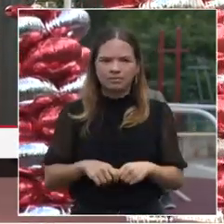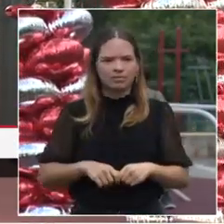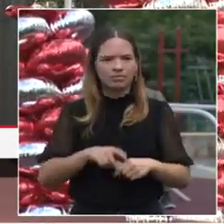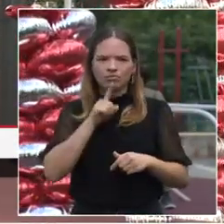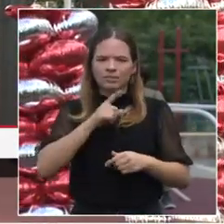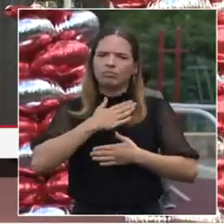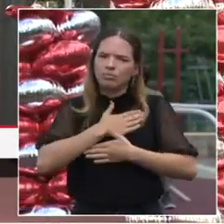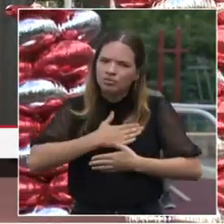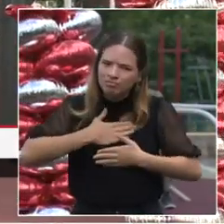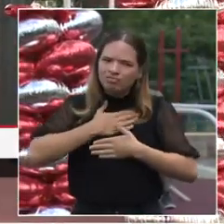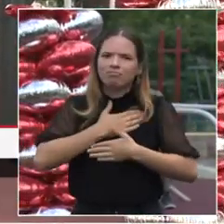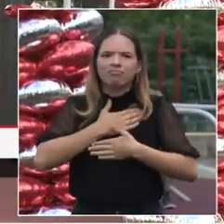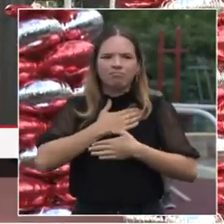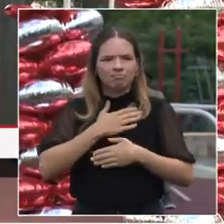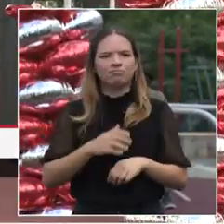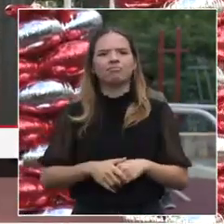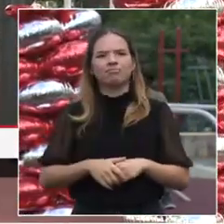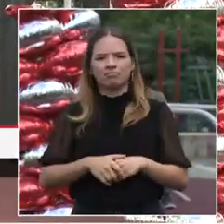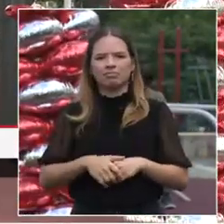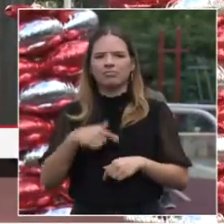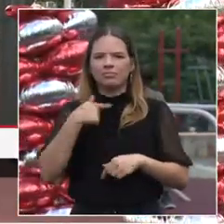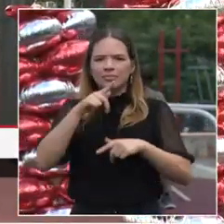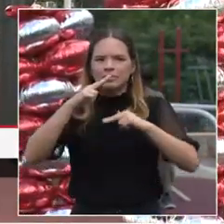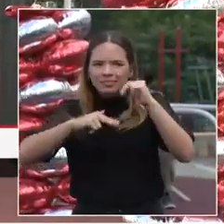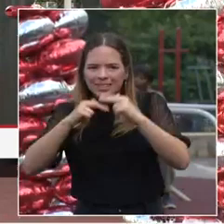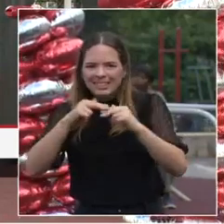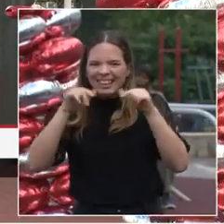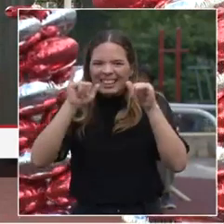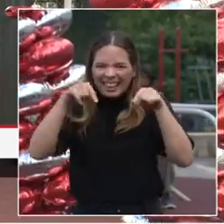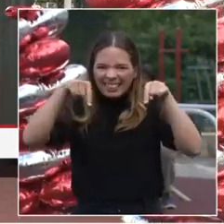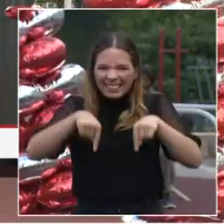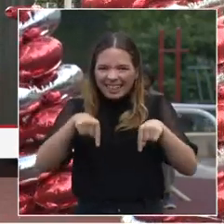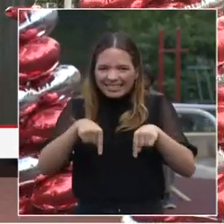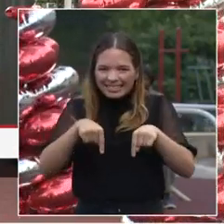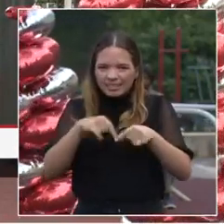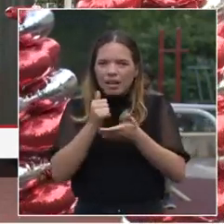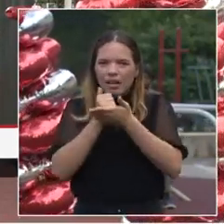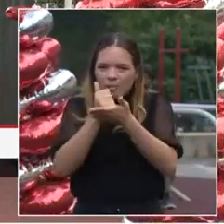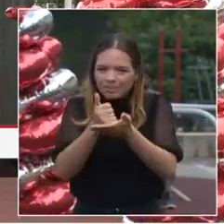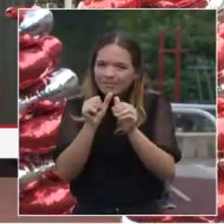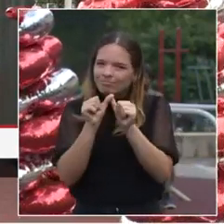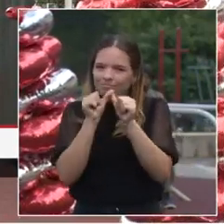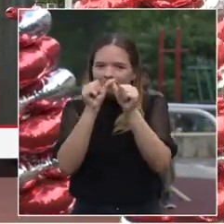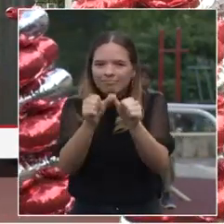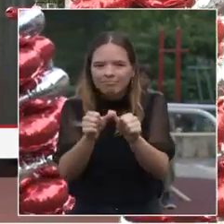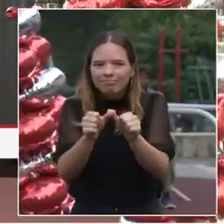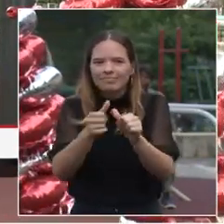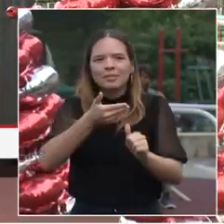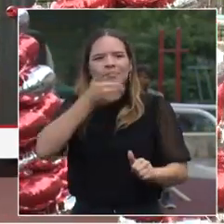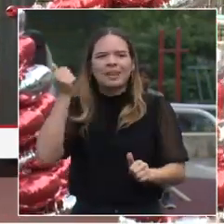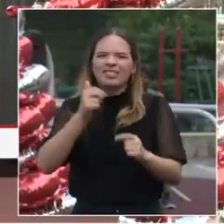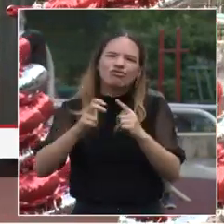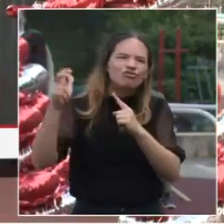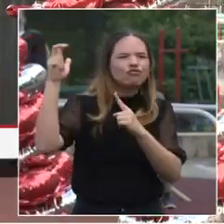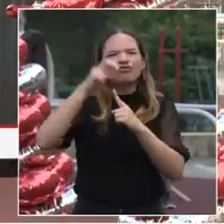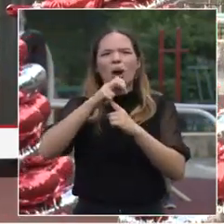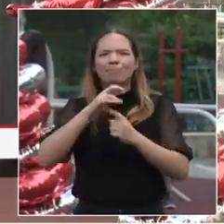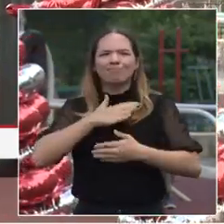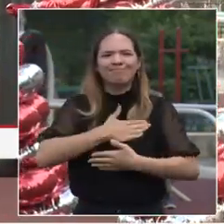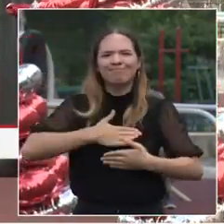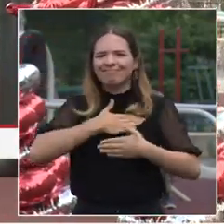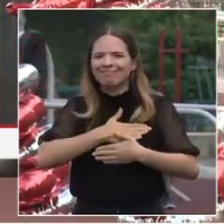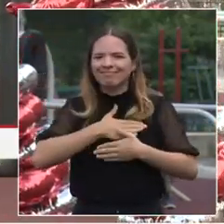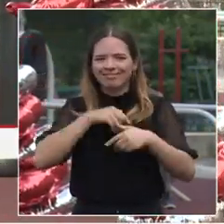like this that'll help us to maintain our status as not just the best and most comprehensive recreation system in the nation,